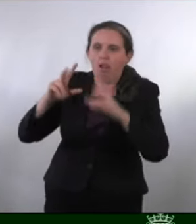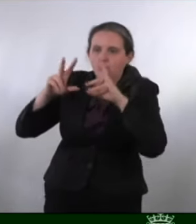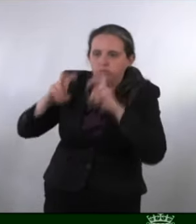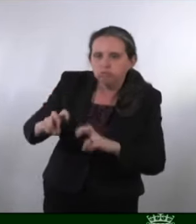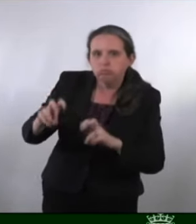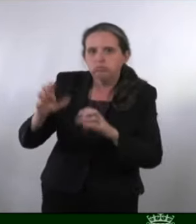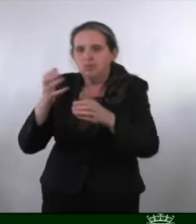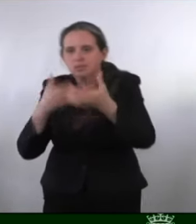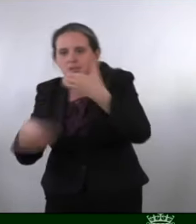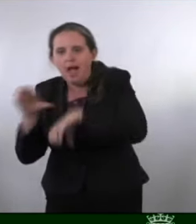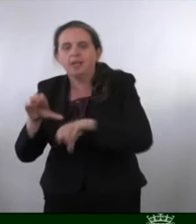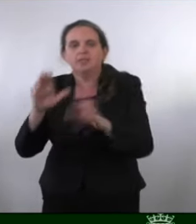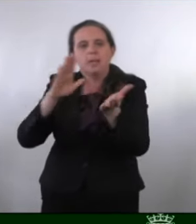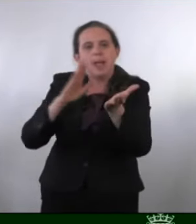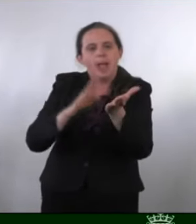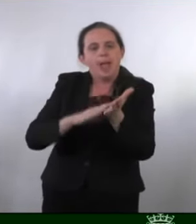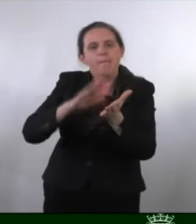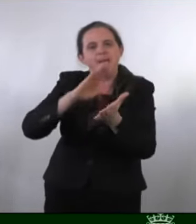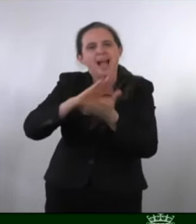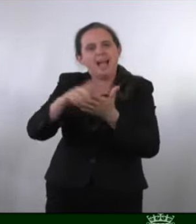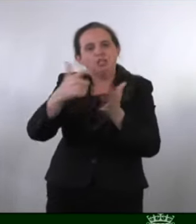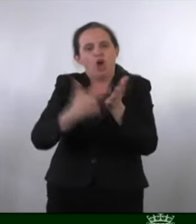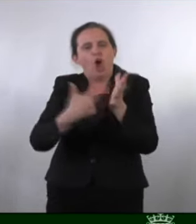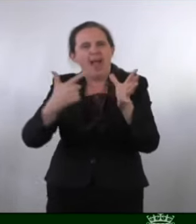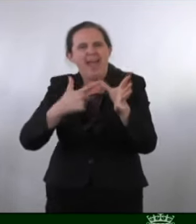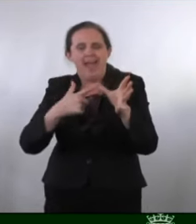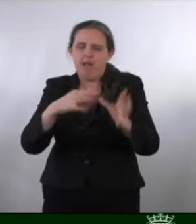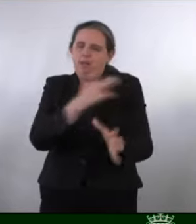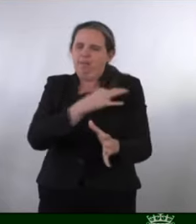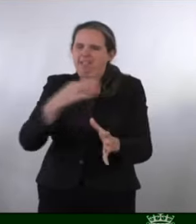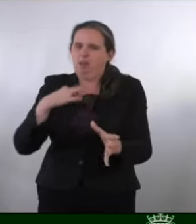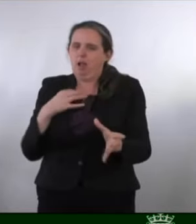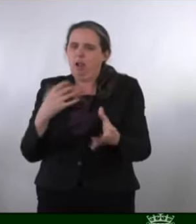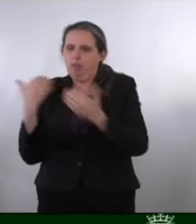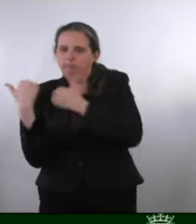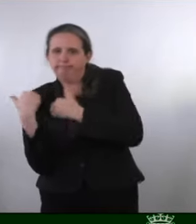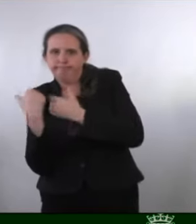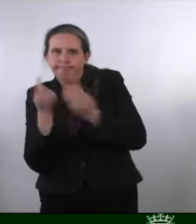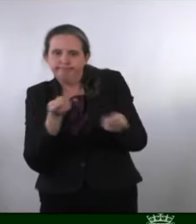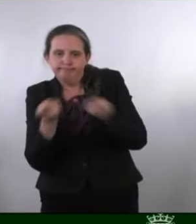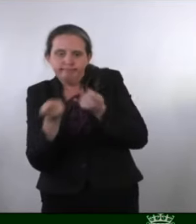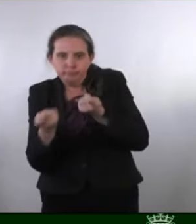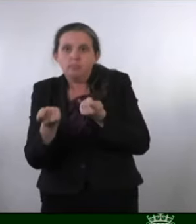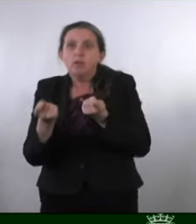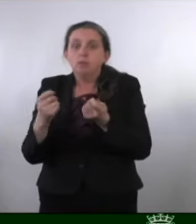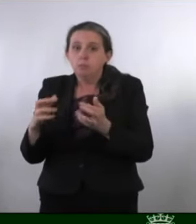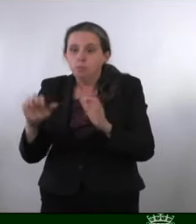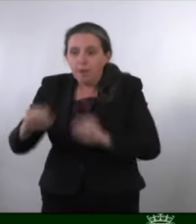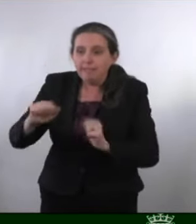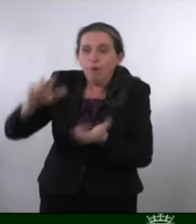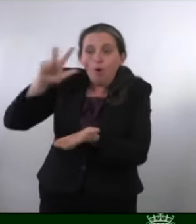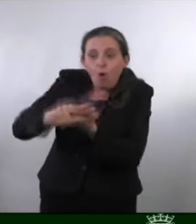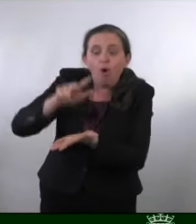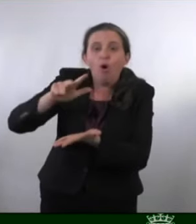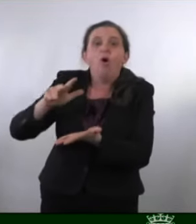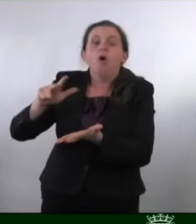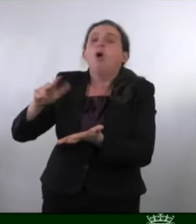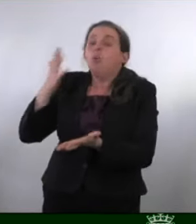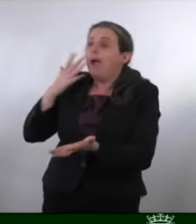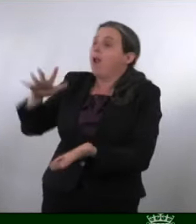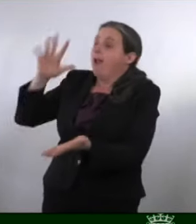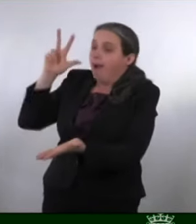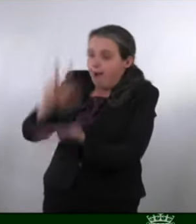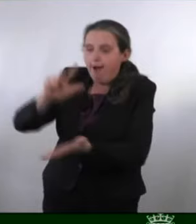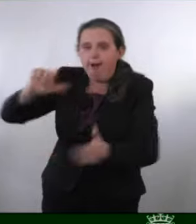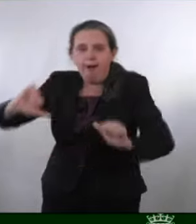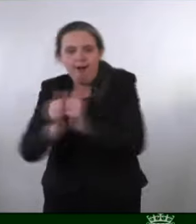regulator, the MHRA, who will make a decision on the safety of these vaccines, but should it be approved, then the NHS will be ready to